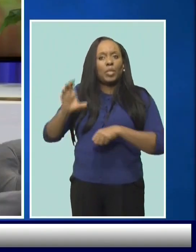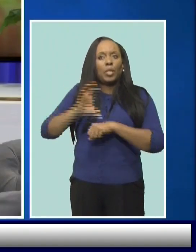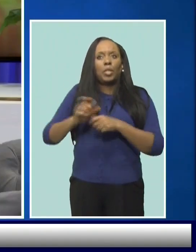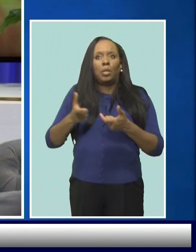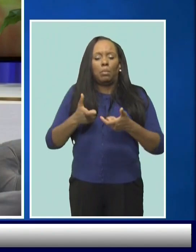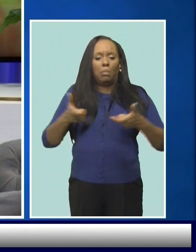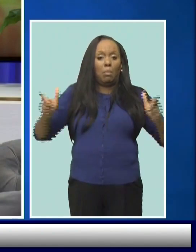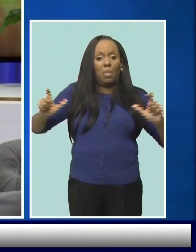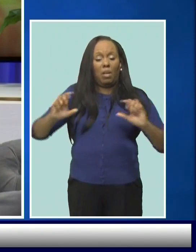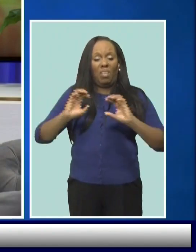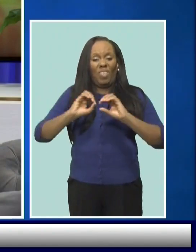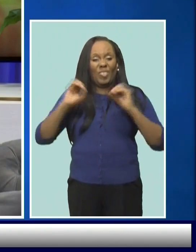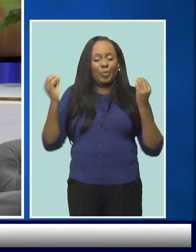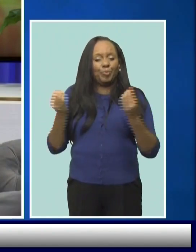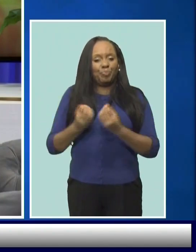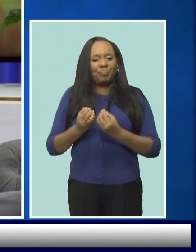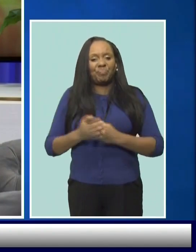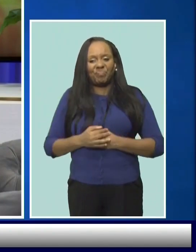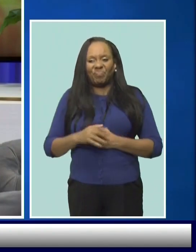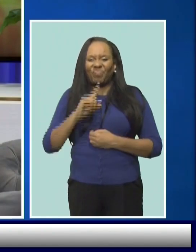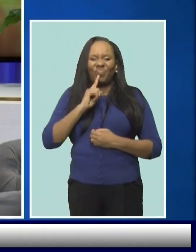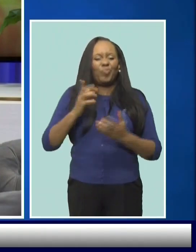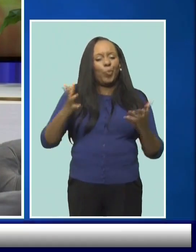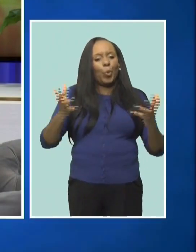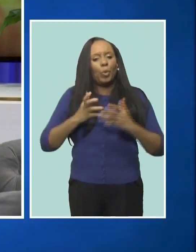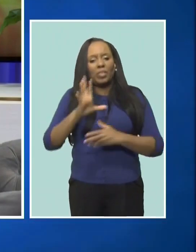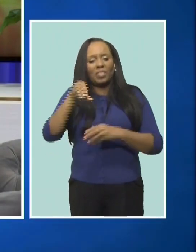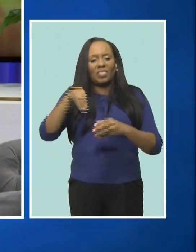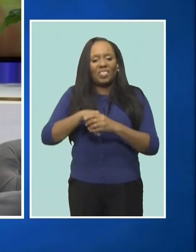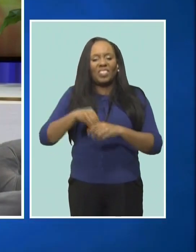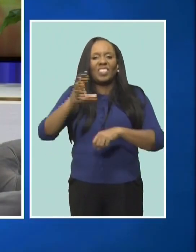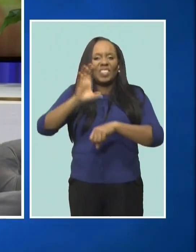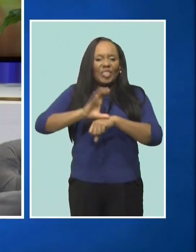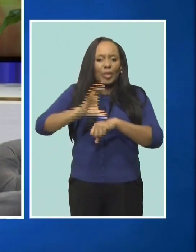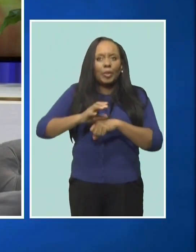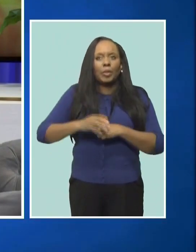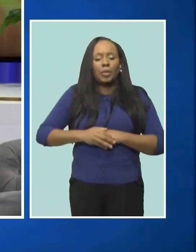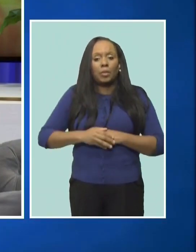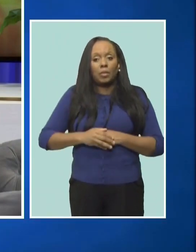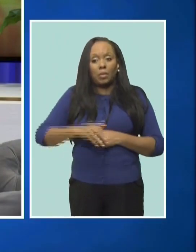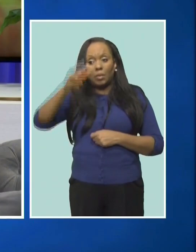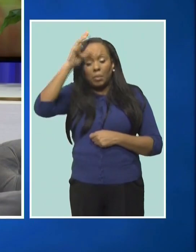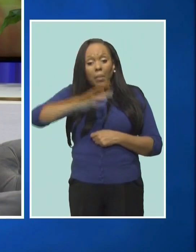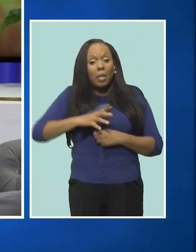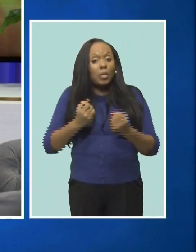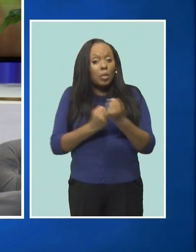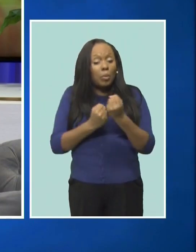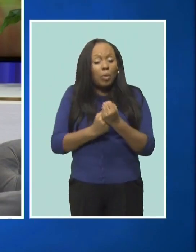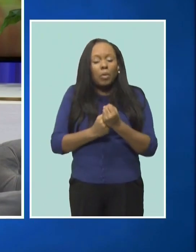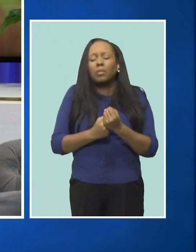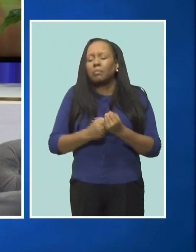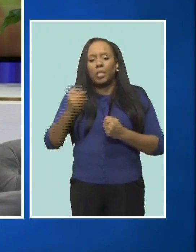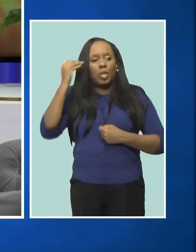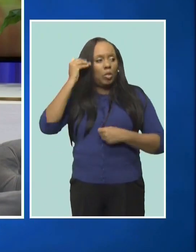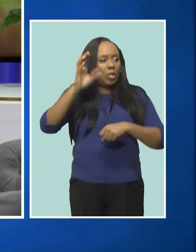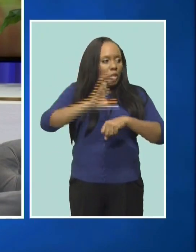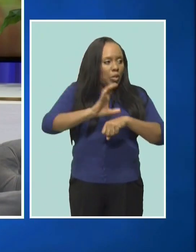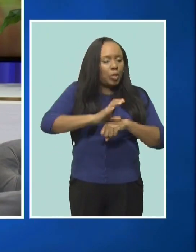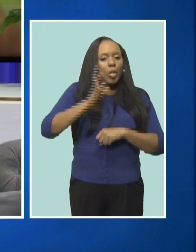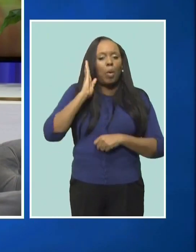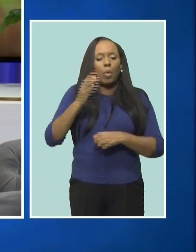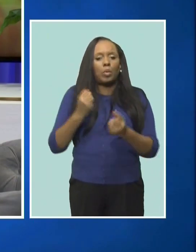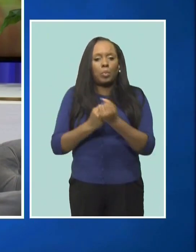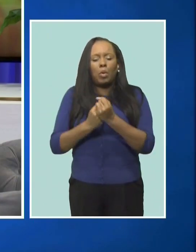in Barbados. And it would be injustice if we don't reach out to that group, if we really want to talk about men's support. And I know there are a lot of men who